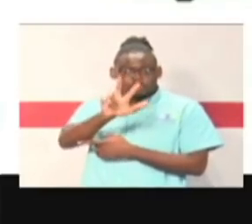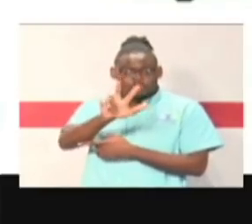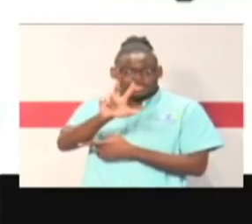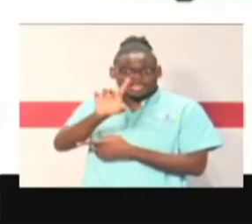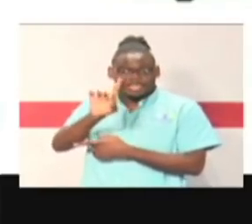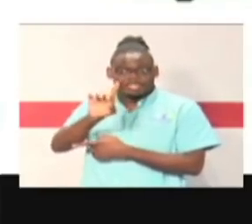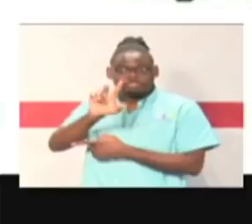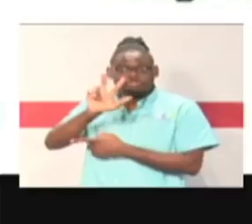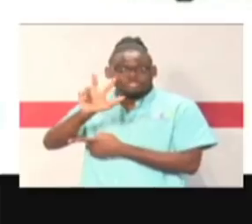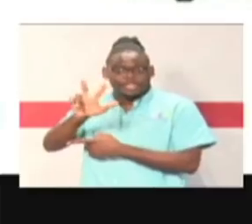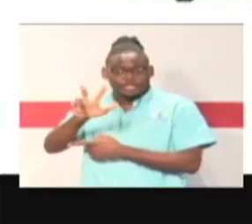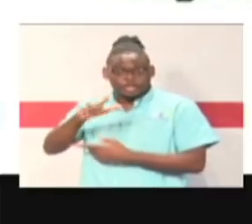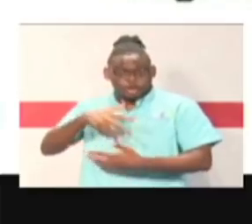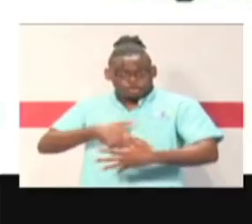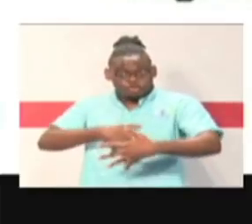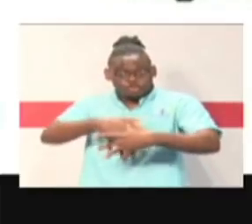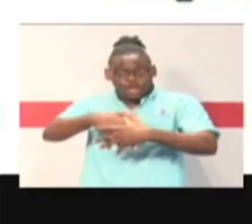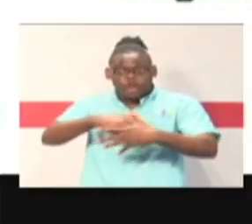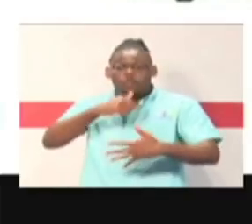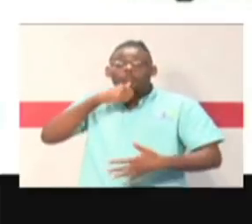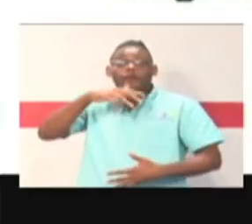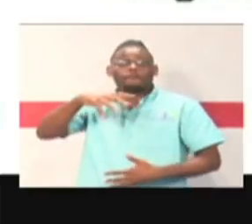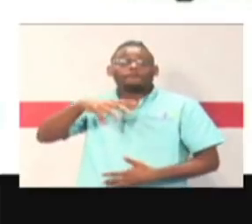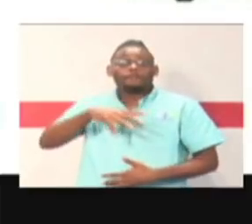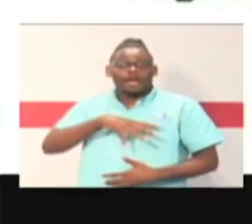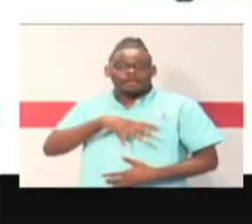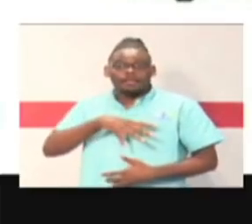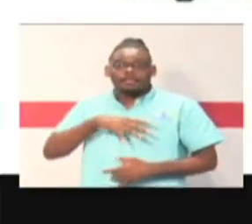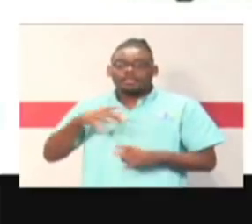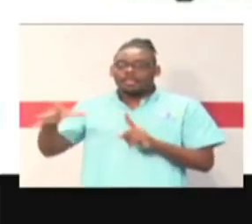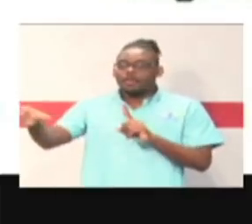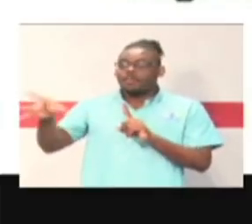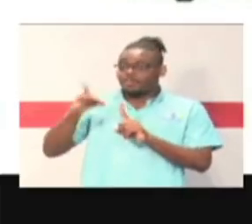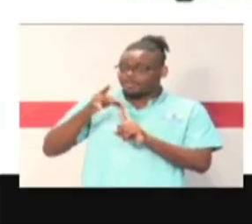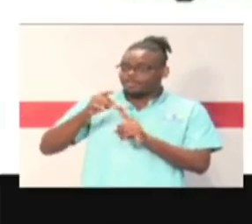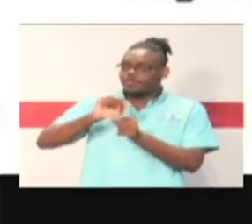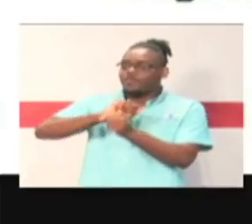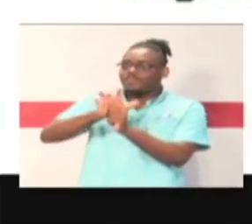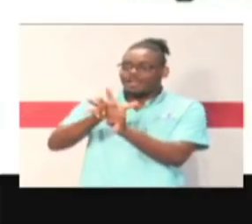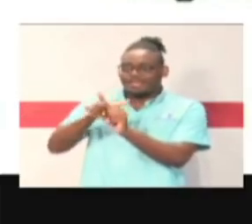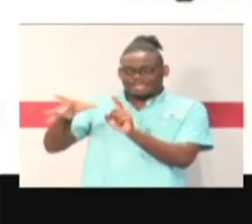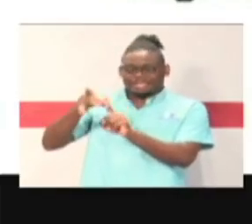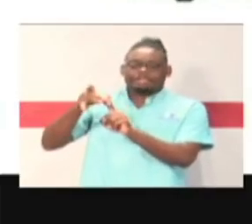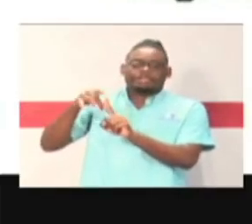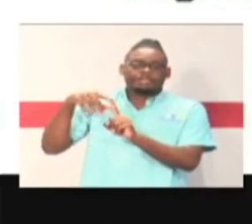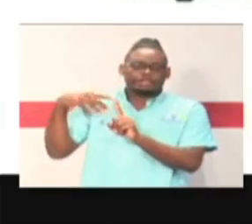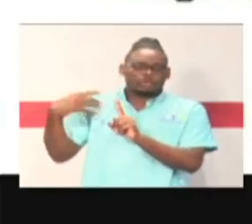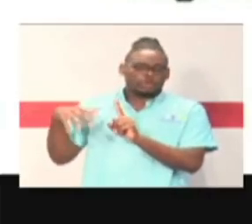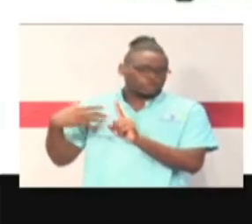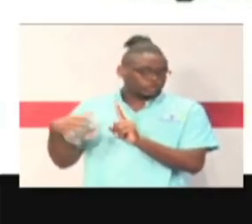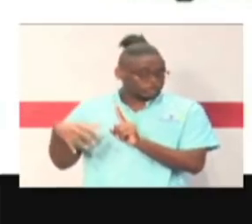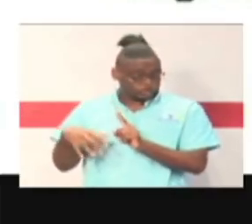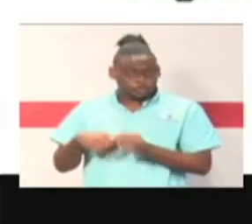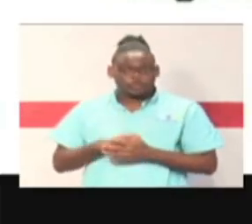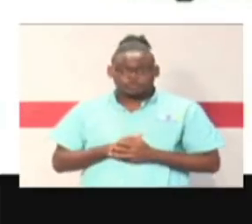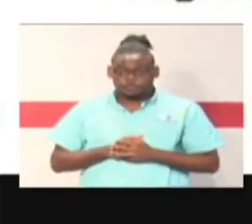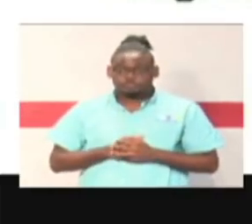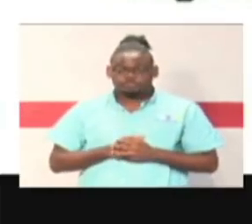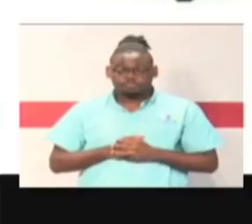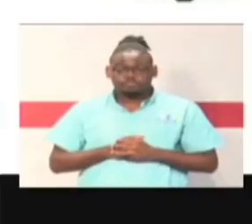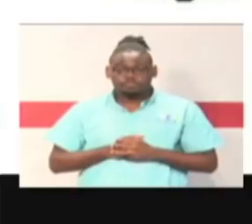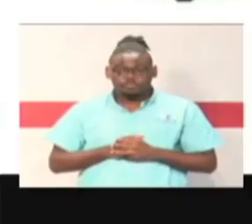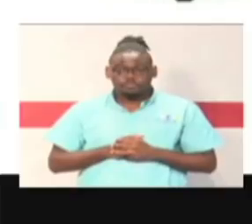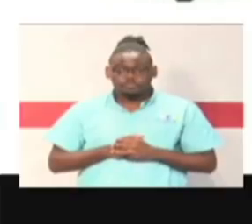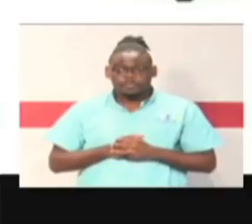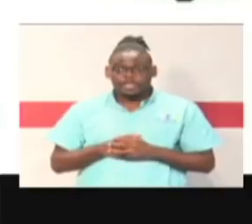383 pregnant women in our database who have contracted COVID-19. And I was here just a week